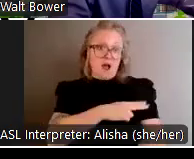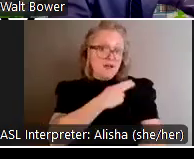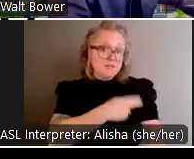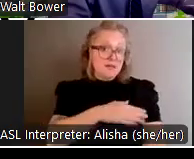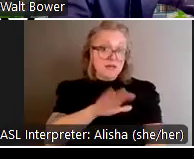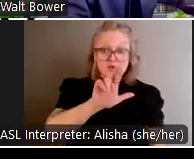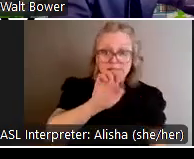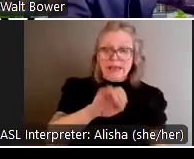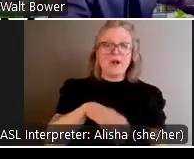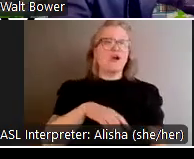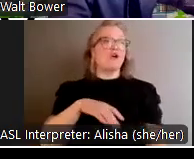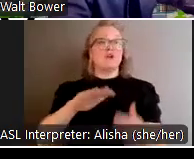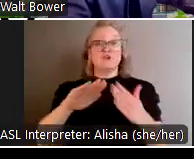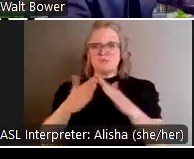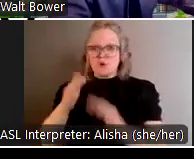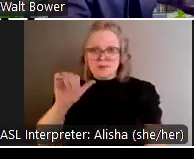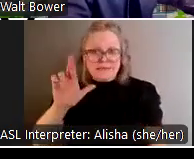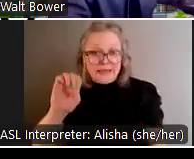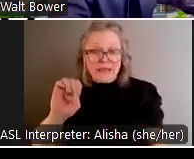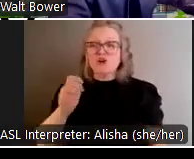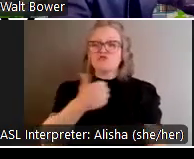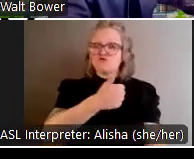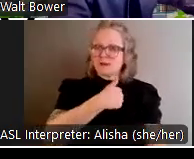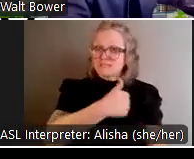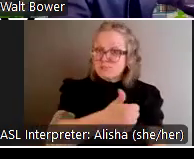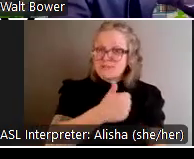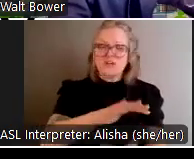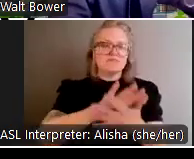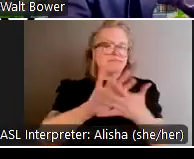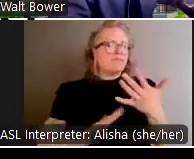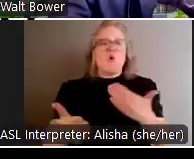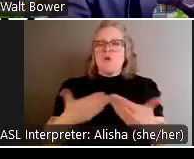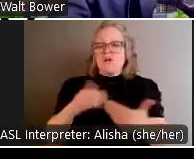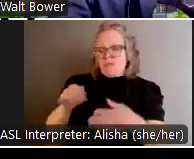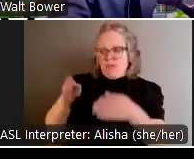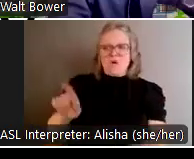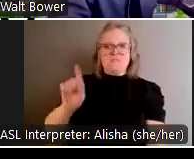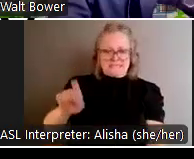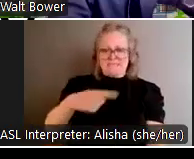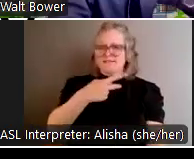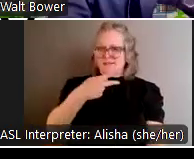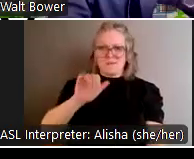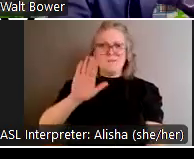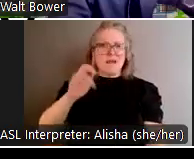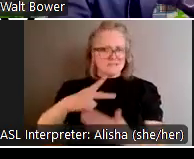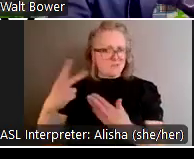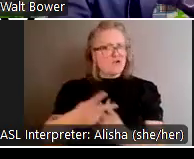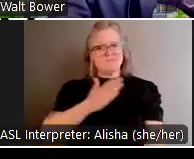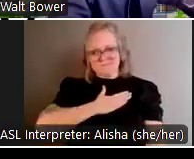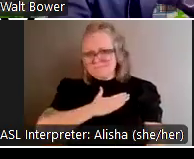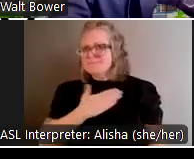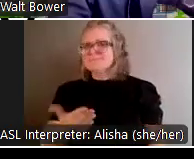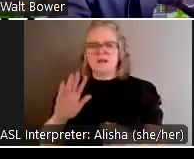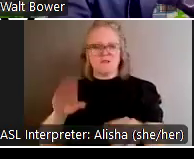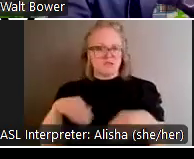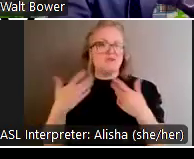that community care, transportation, whatever the individual needs, the PACE program provider is going